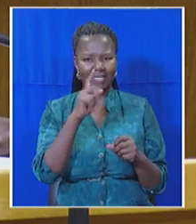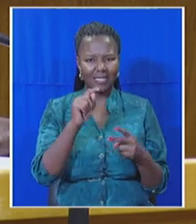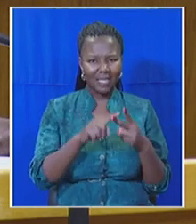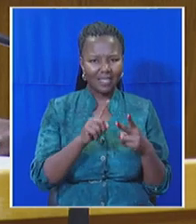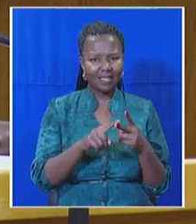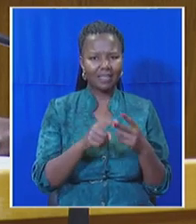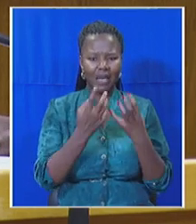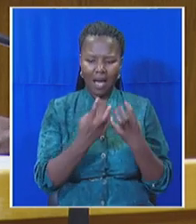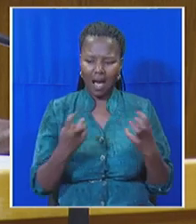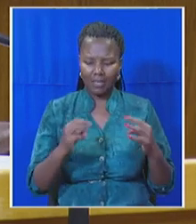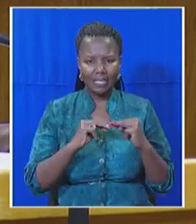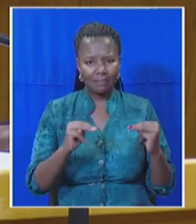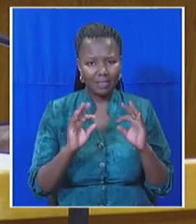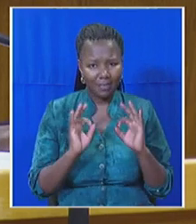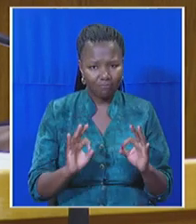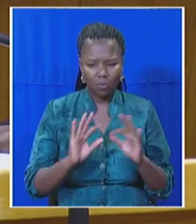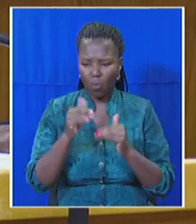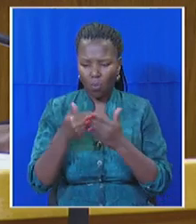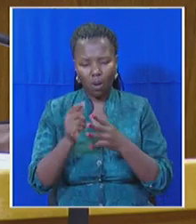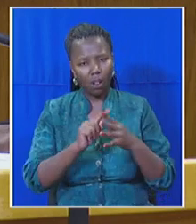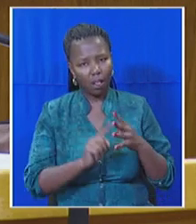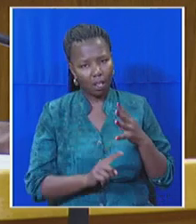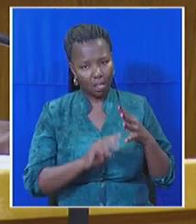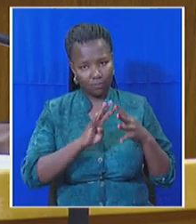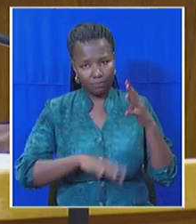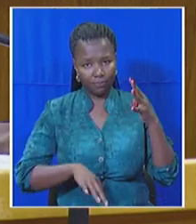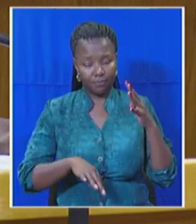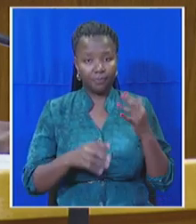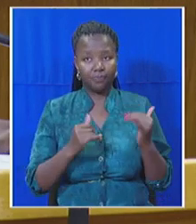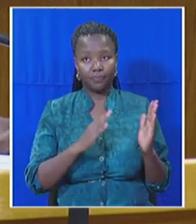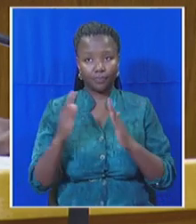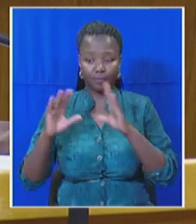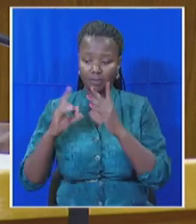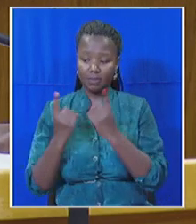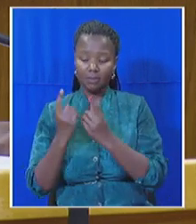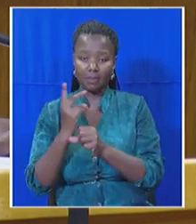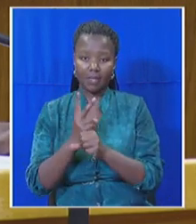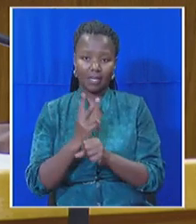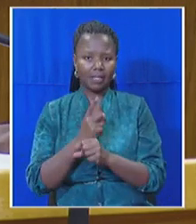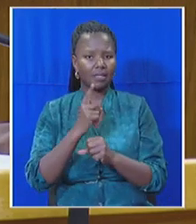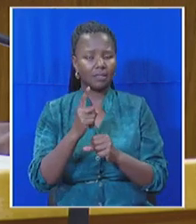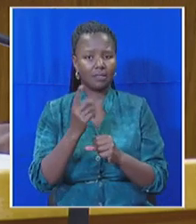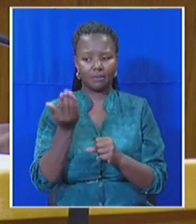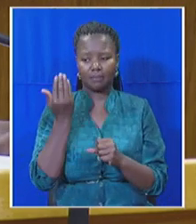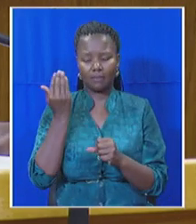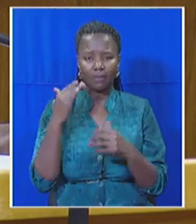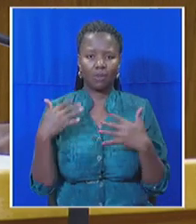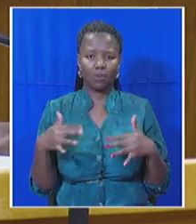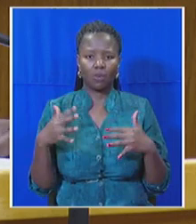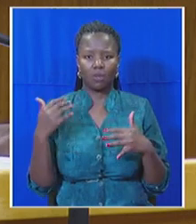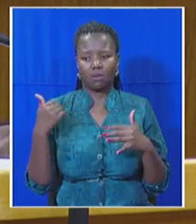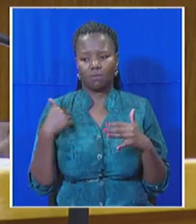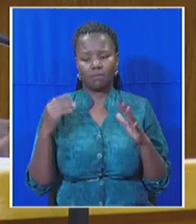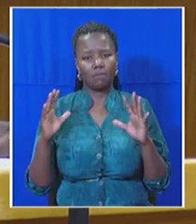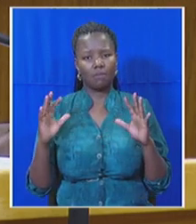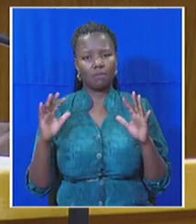etc. The department, however, most importantly, also facilitated an historic joint sitting of